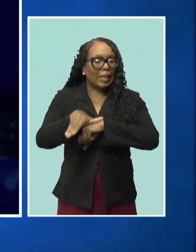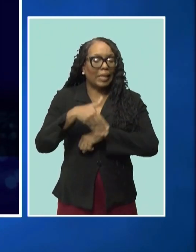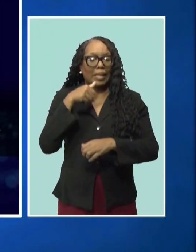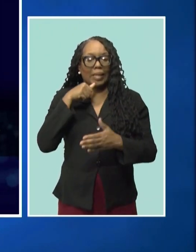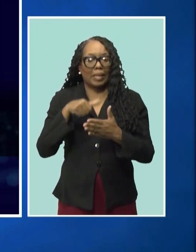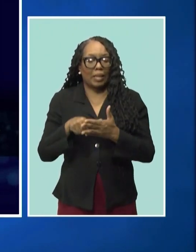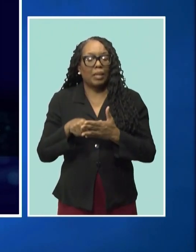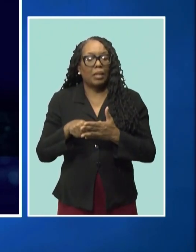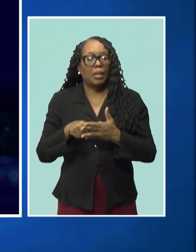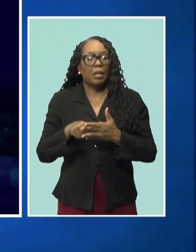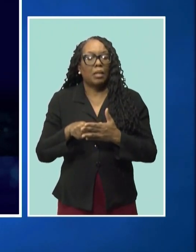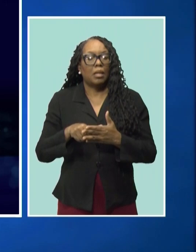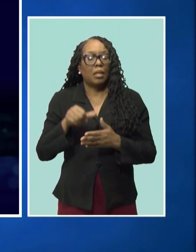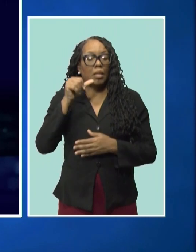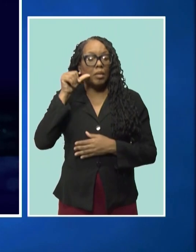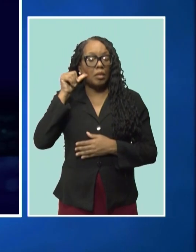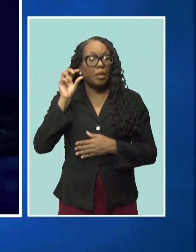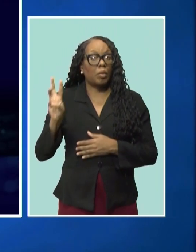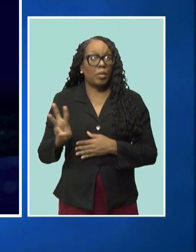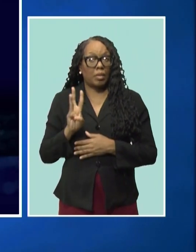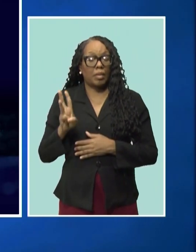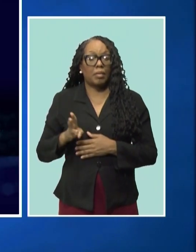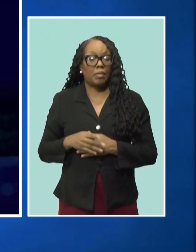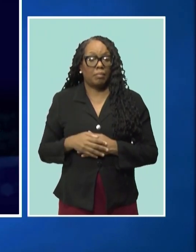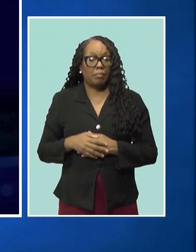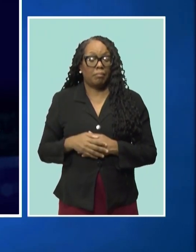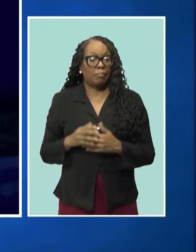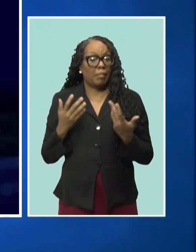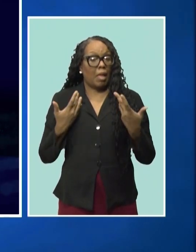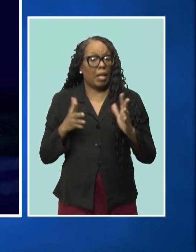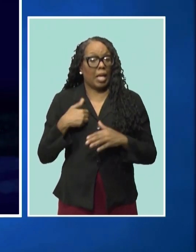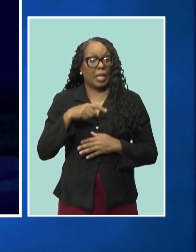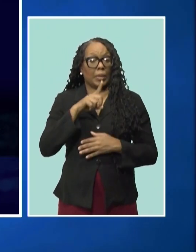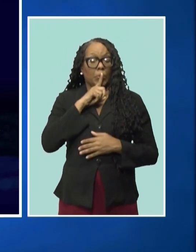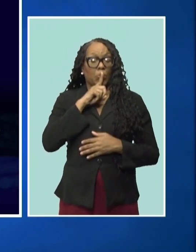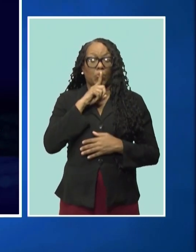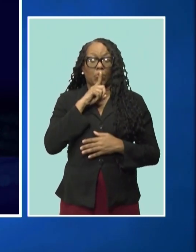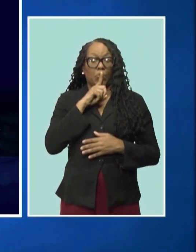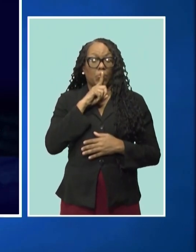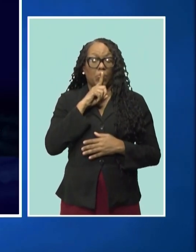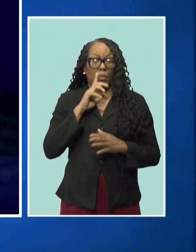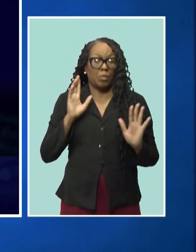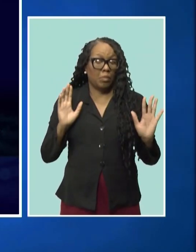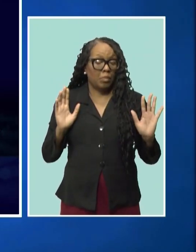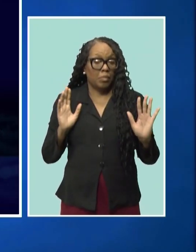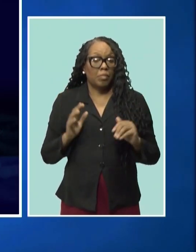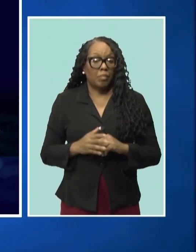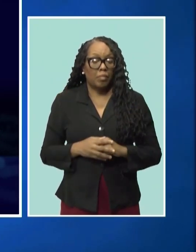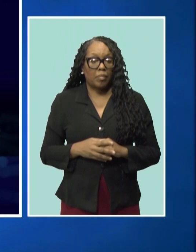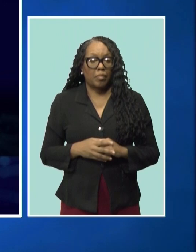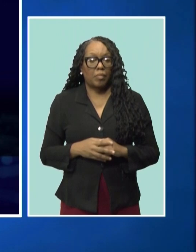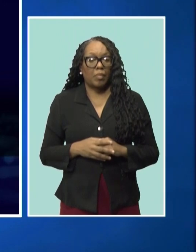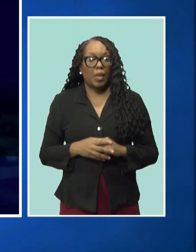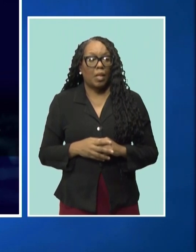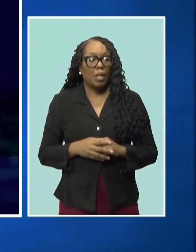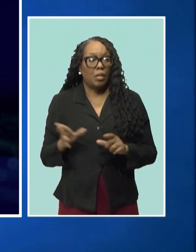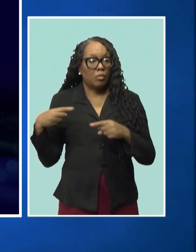So that is all I can say officially on it, because I have not received any